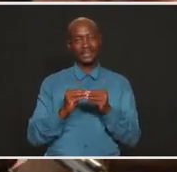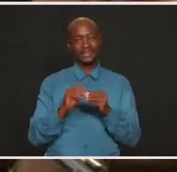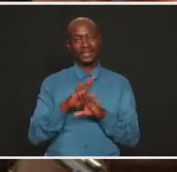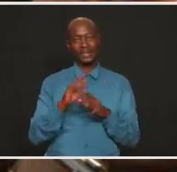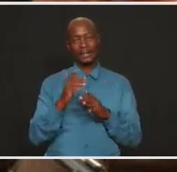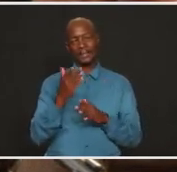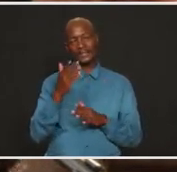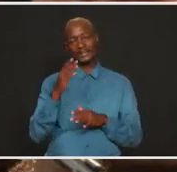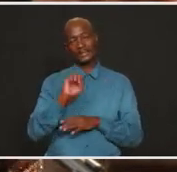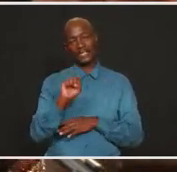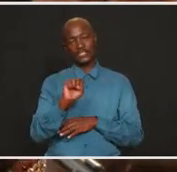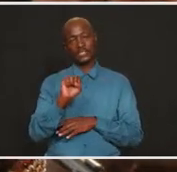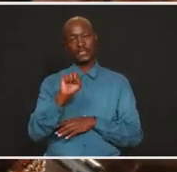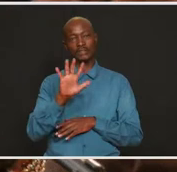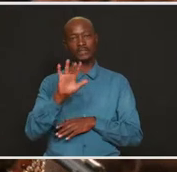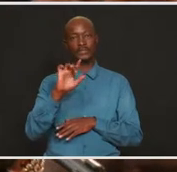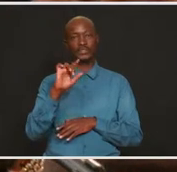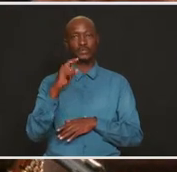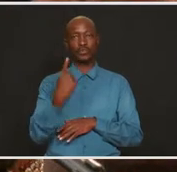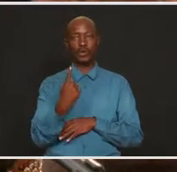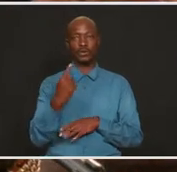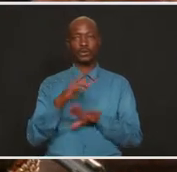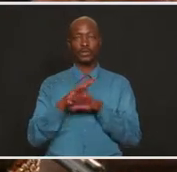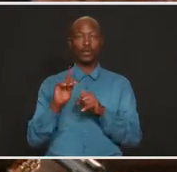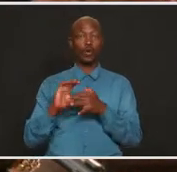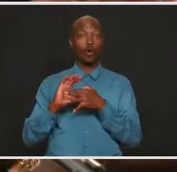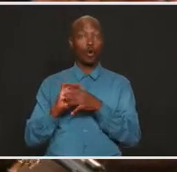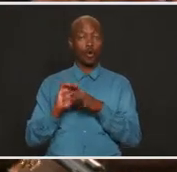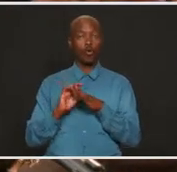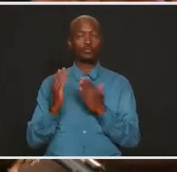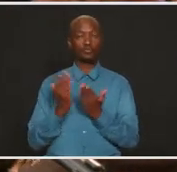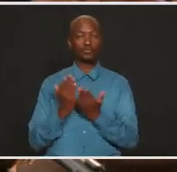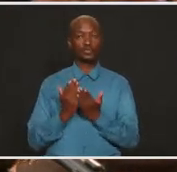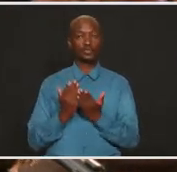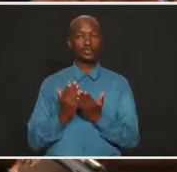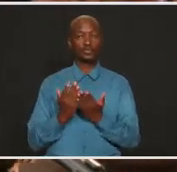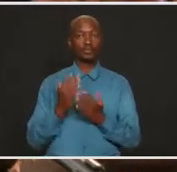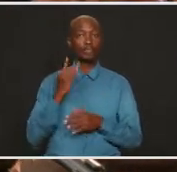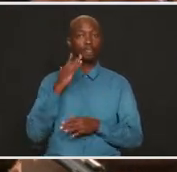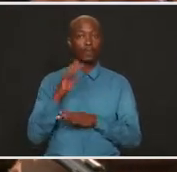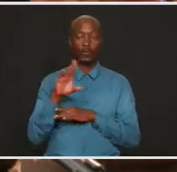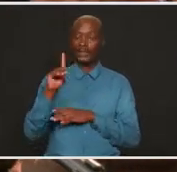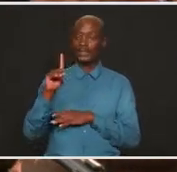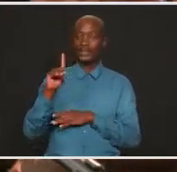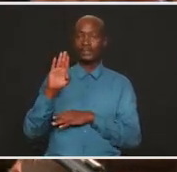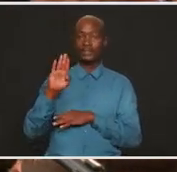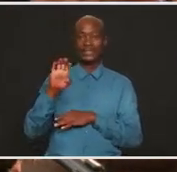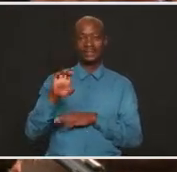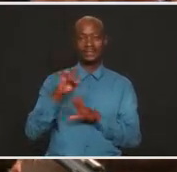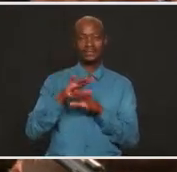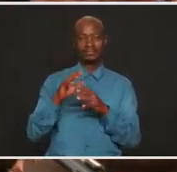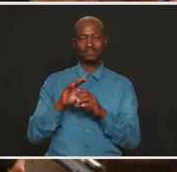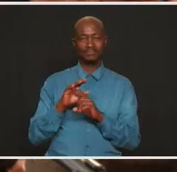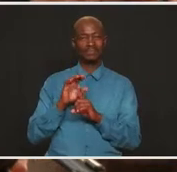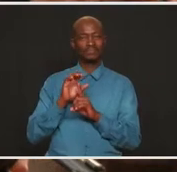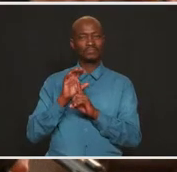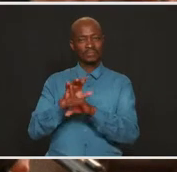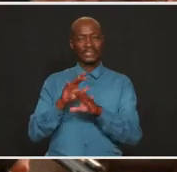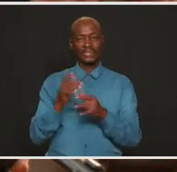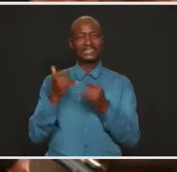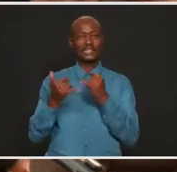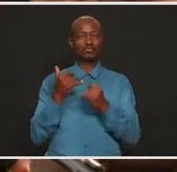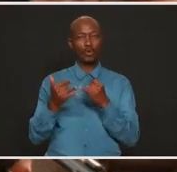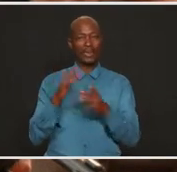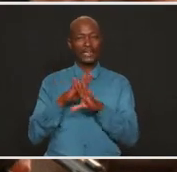51. this is the section on homeschooling when the dbe imposed comprehensive sexuality